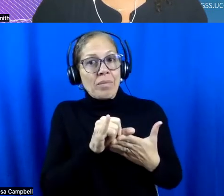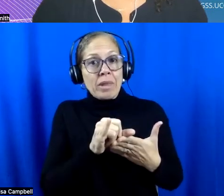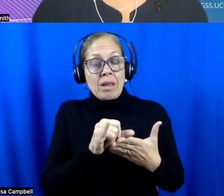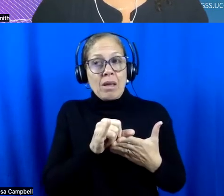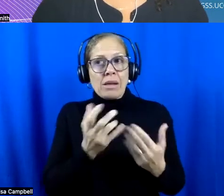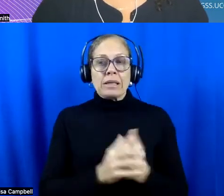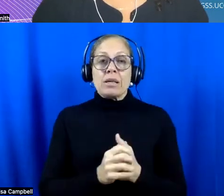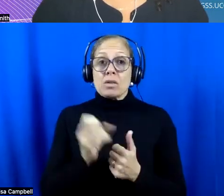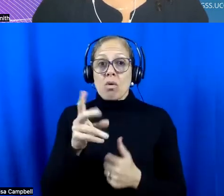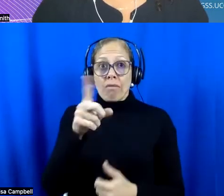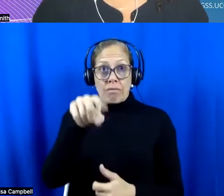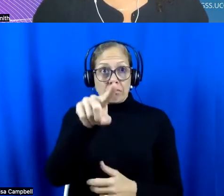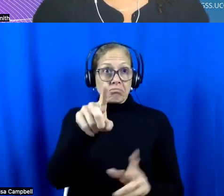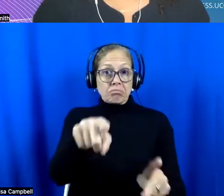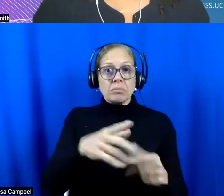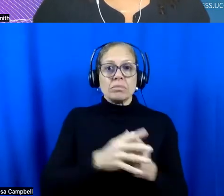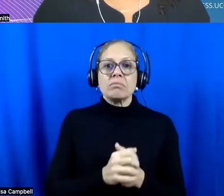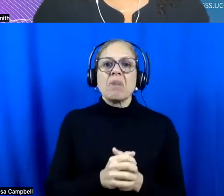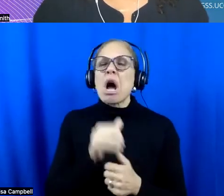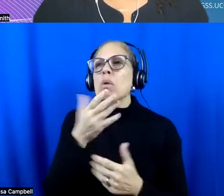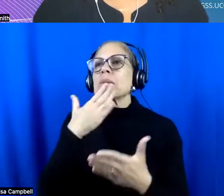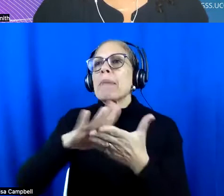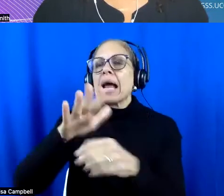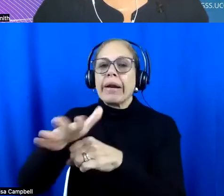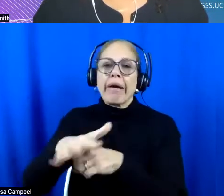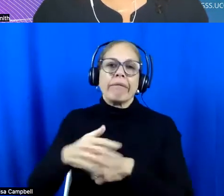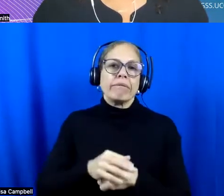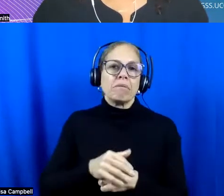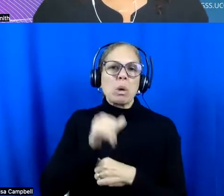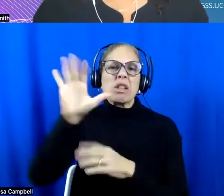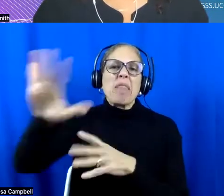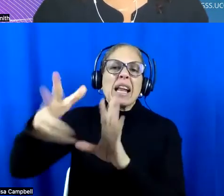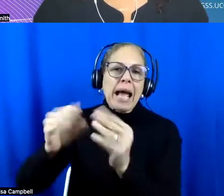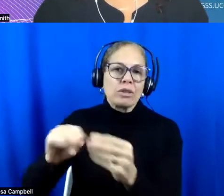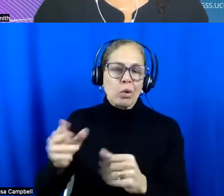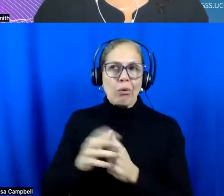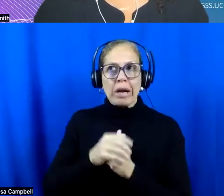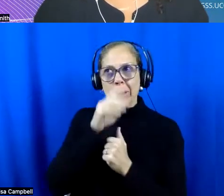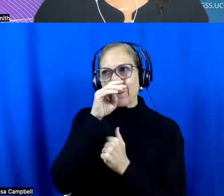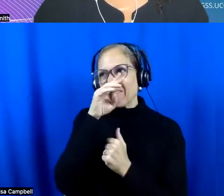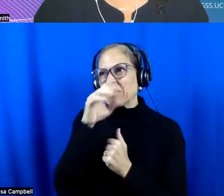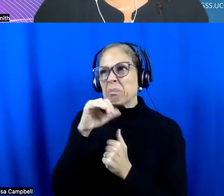thinking, well, it wasn't egregious enough. It wasn't that story. So,